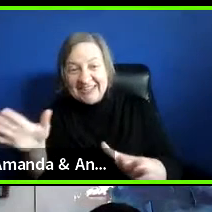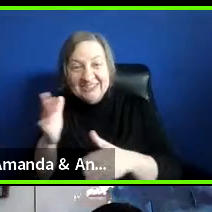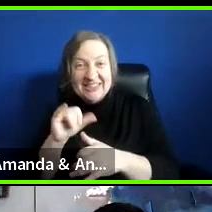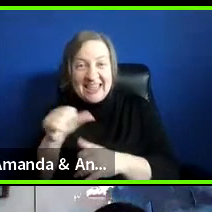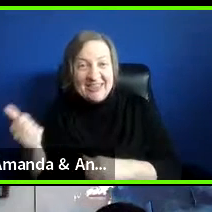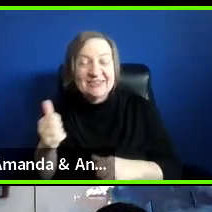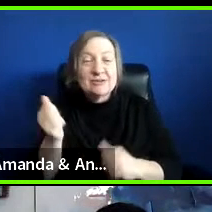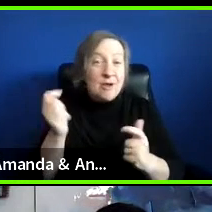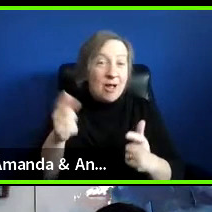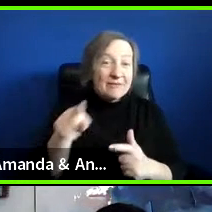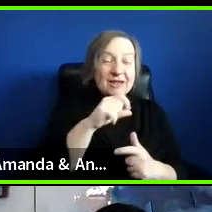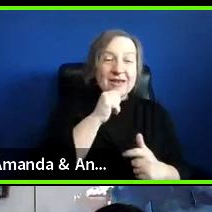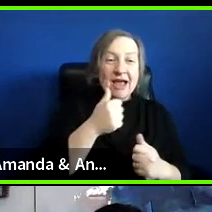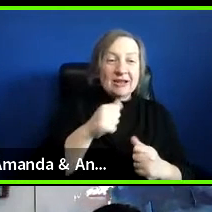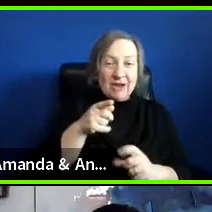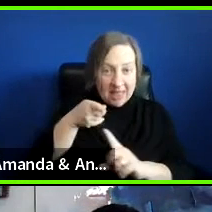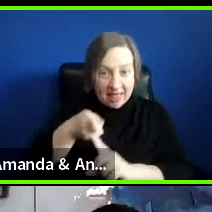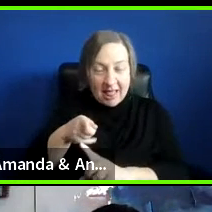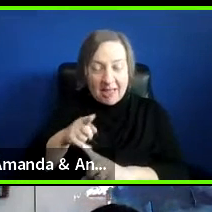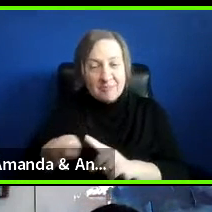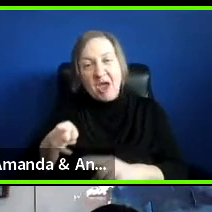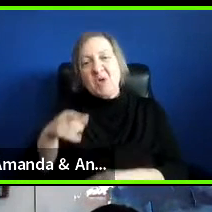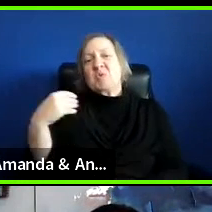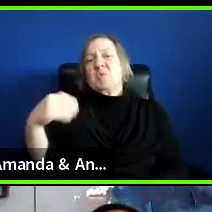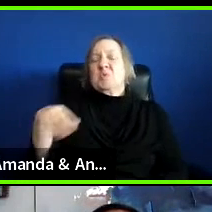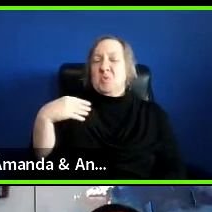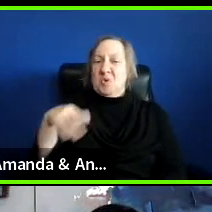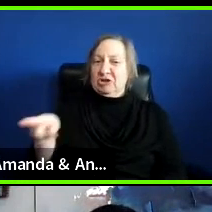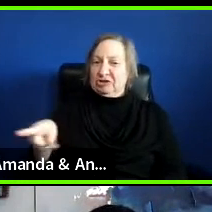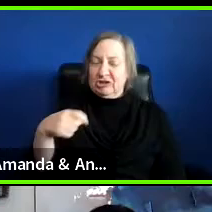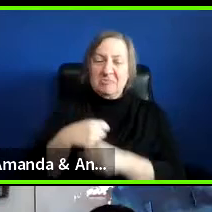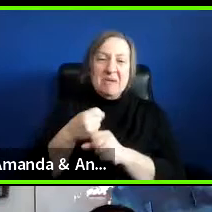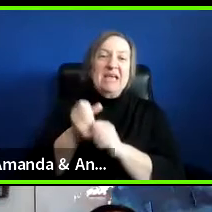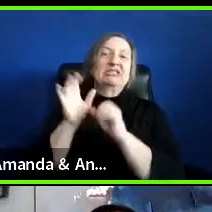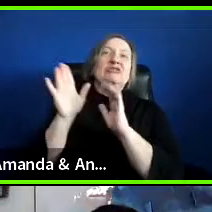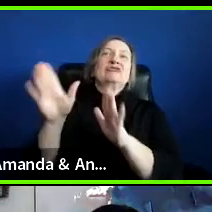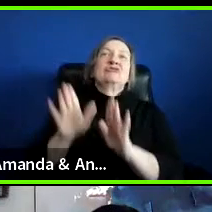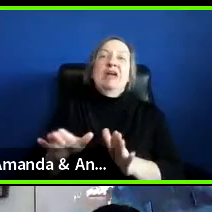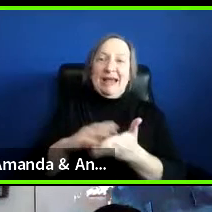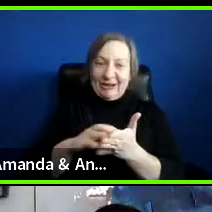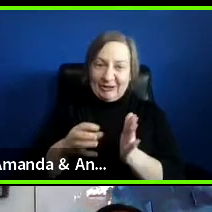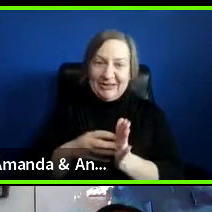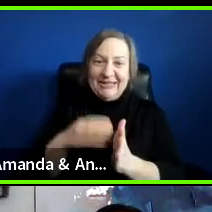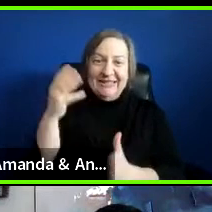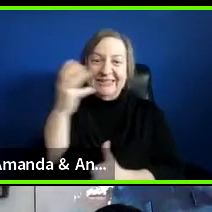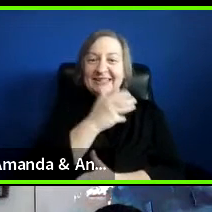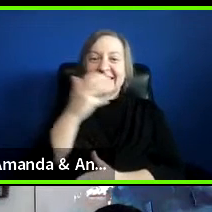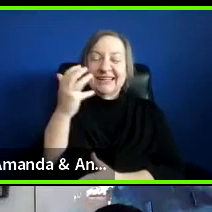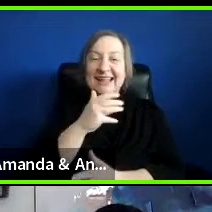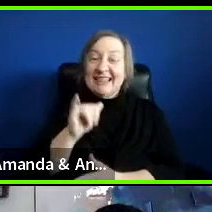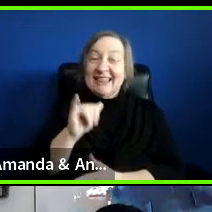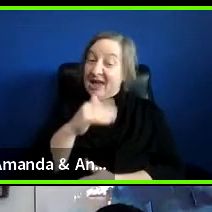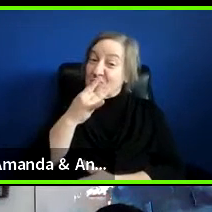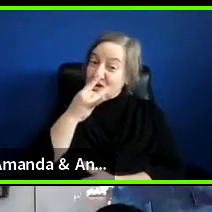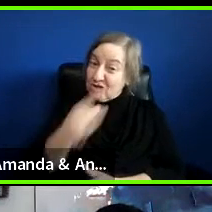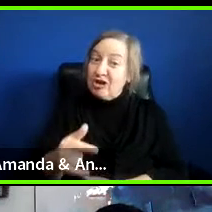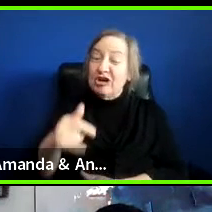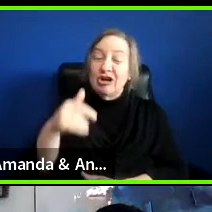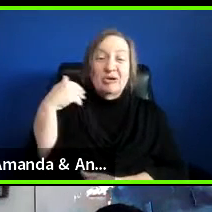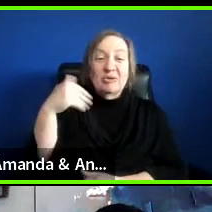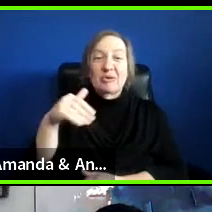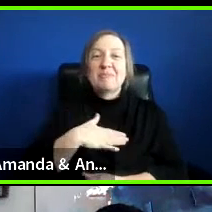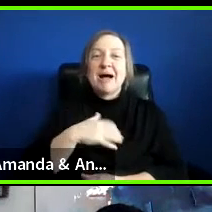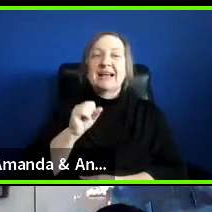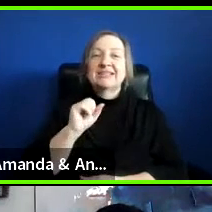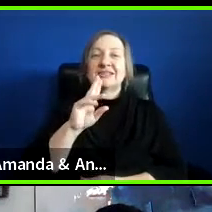not trying to put her on the spot, she makes great cookies. I mean, they were good. So that my superpower